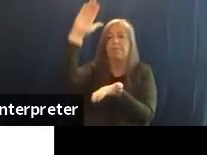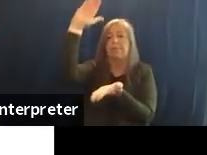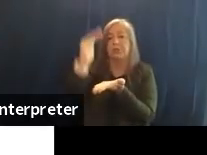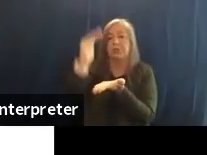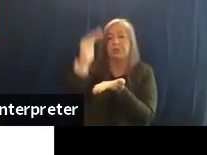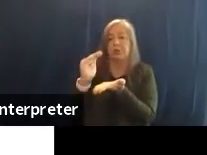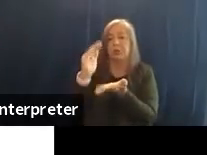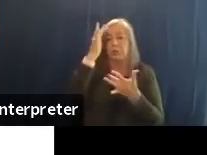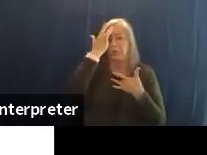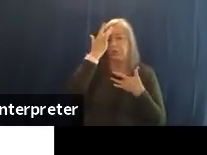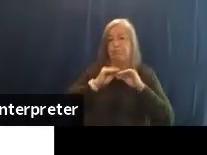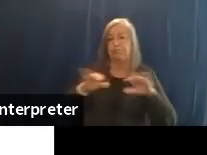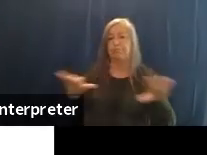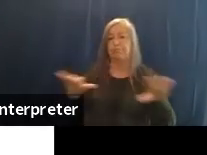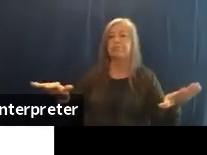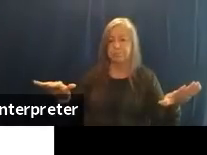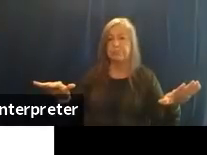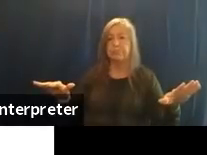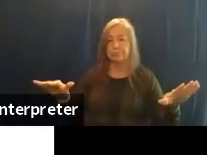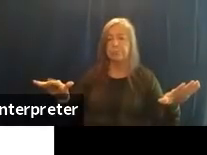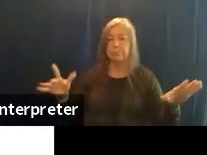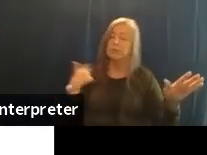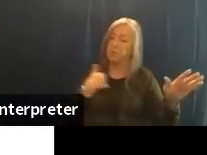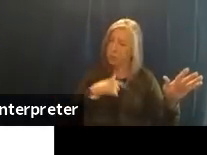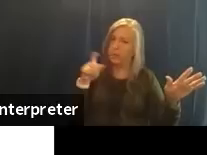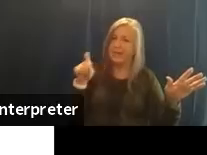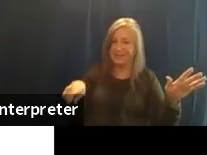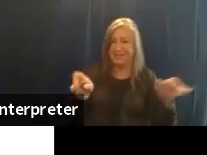proves to us that we really need to have those face coverings on.